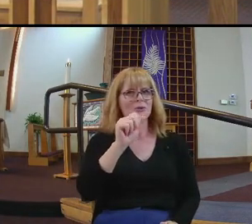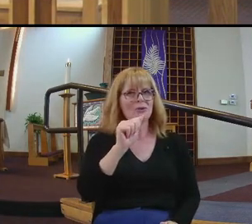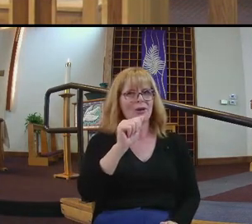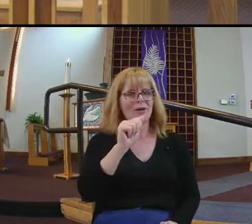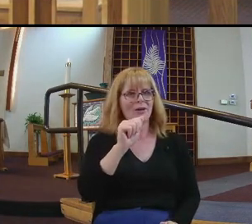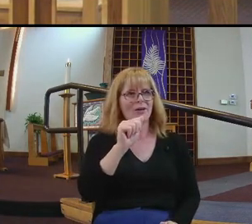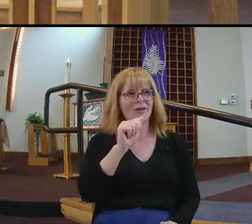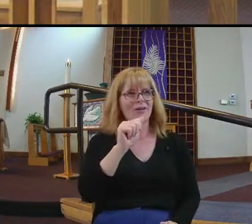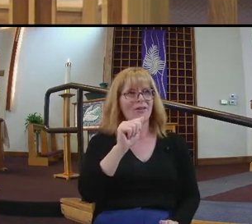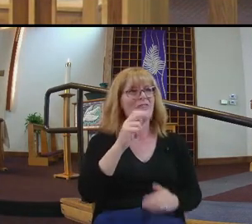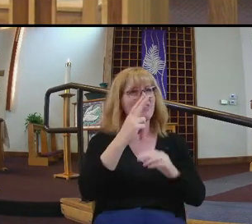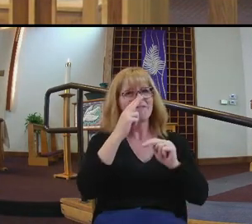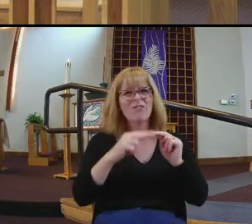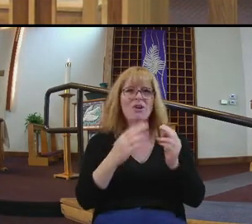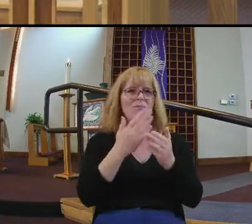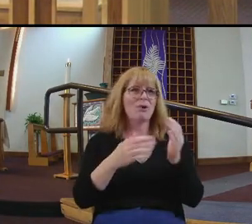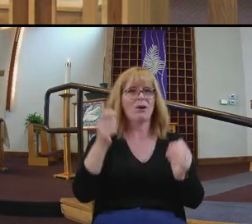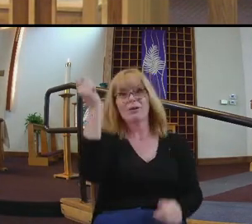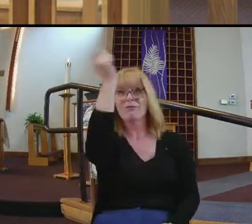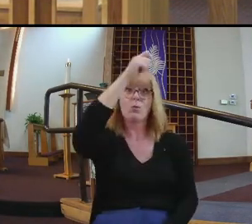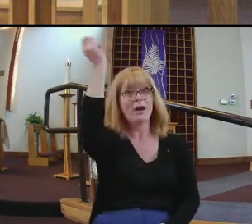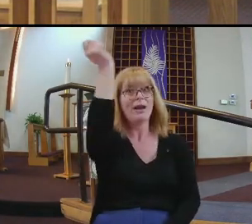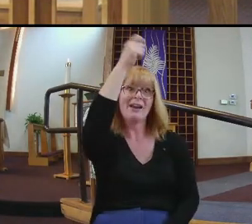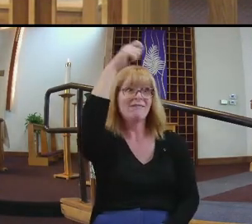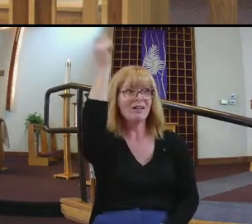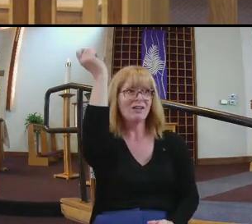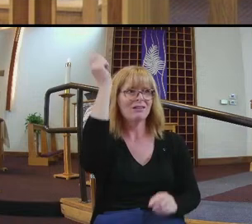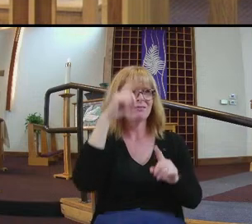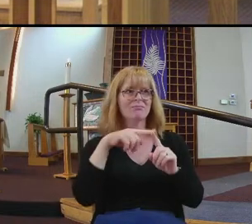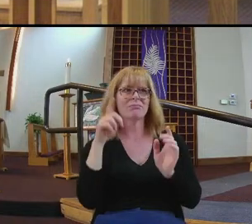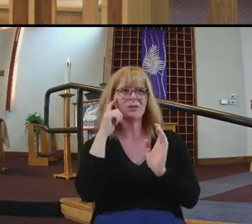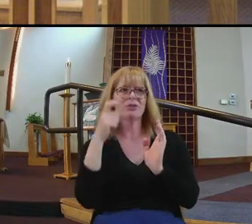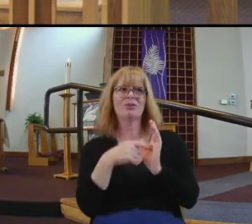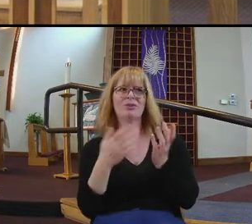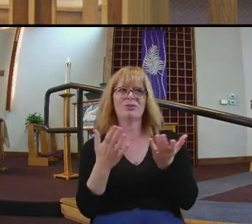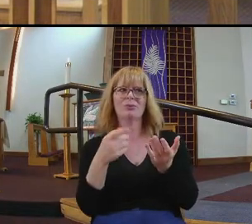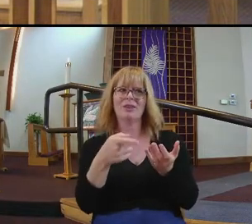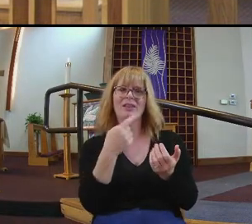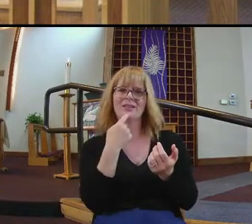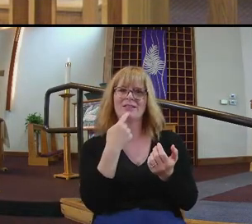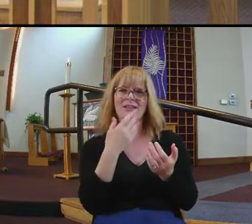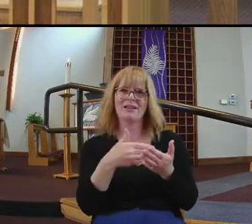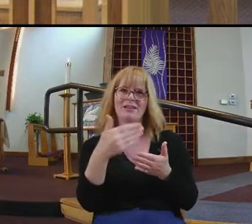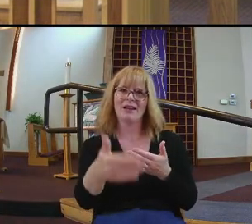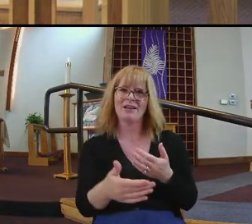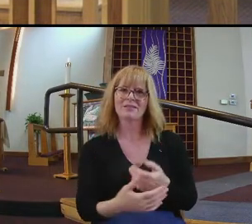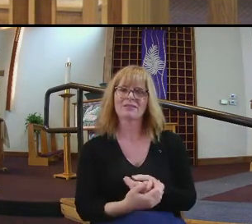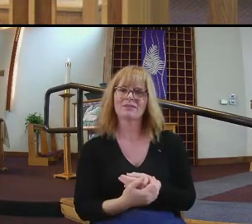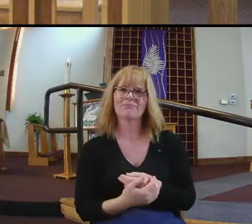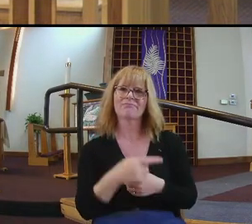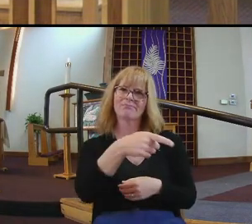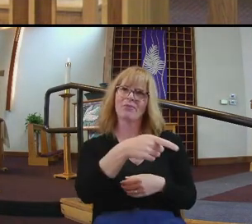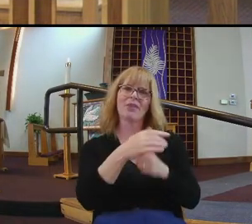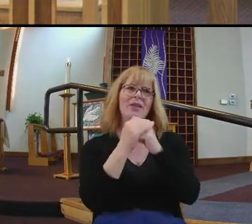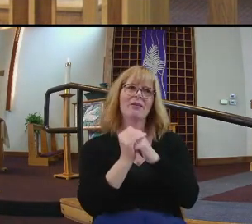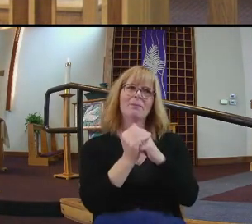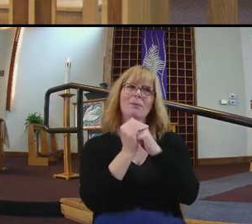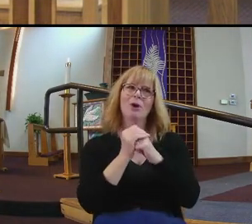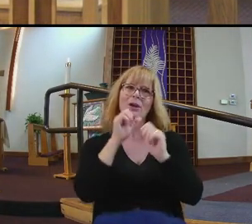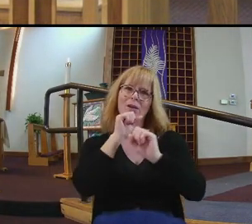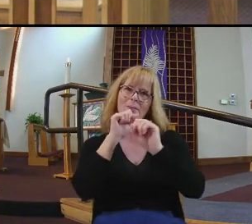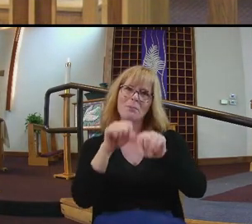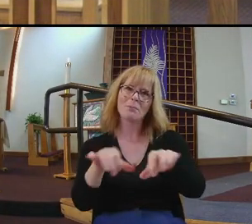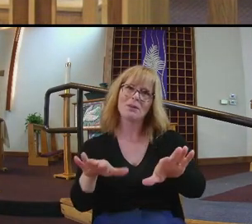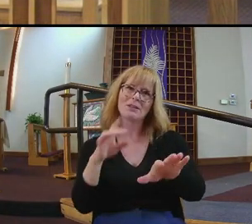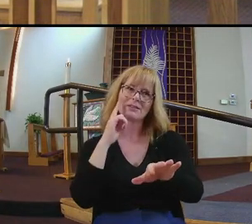the branches. But you notice what they say next? They're praying a blessing upon